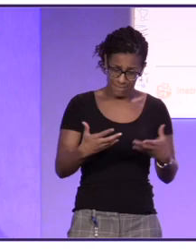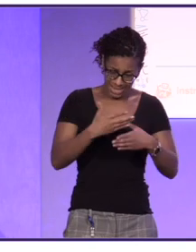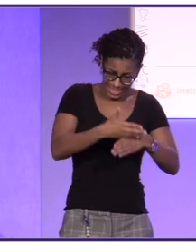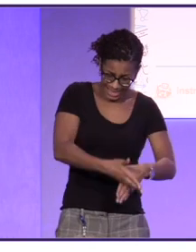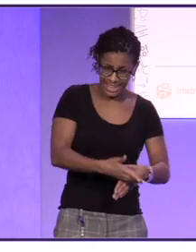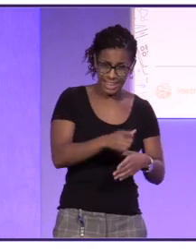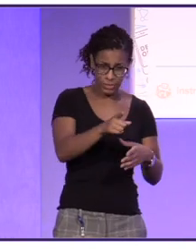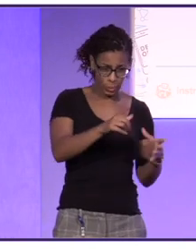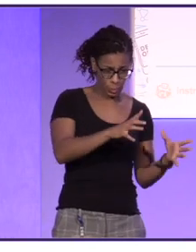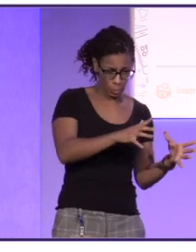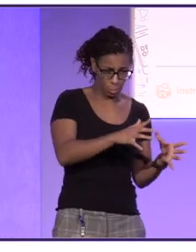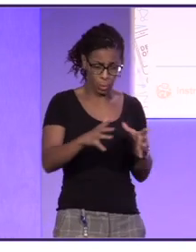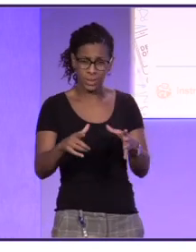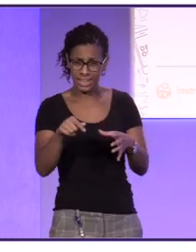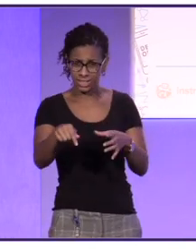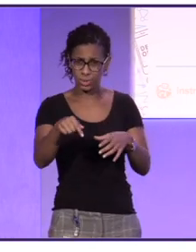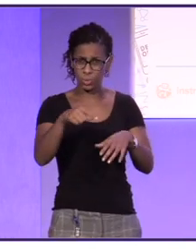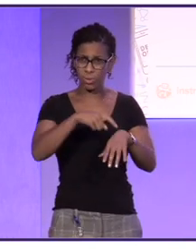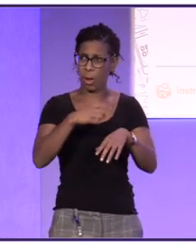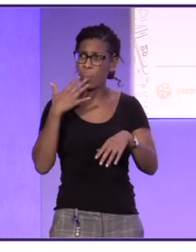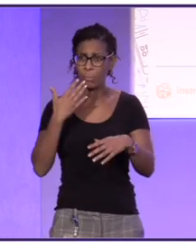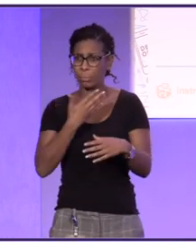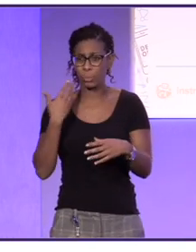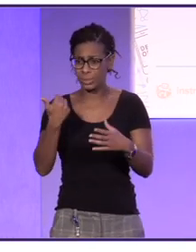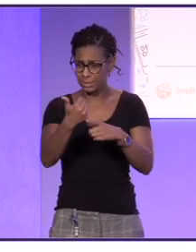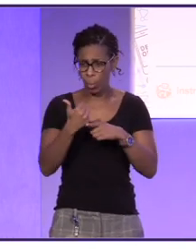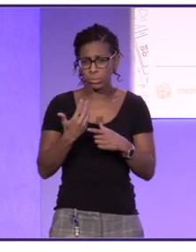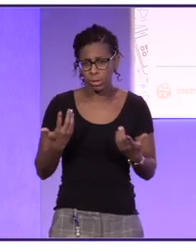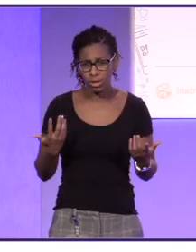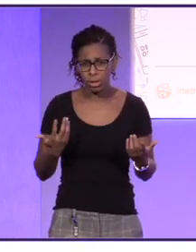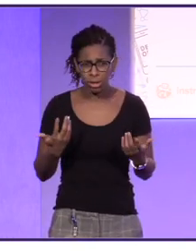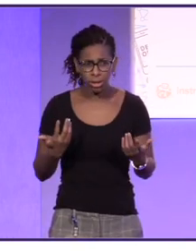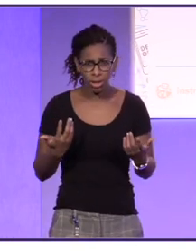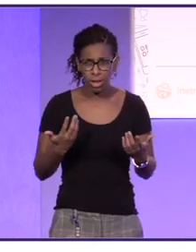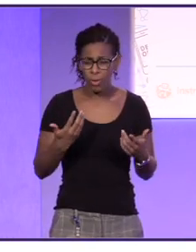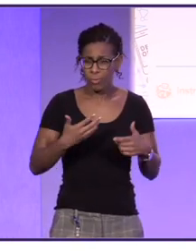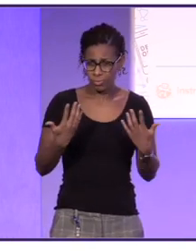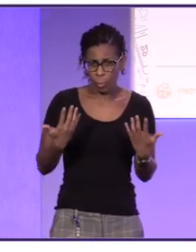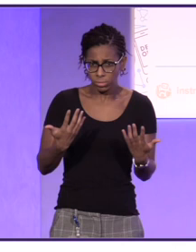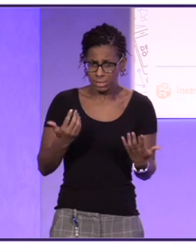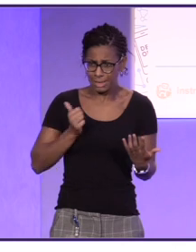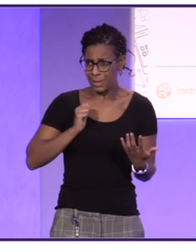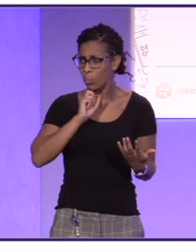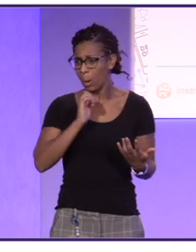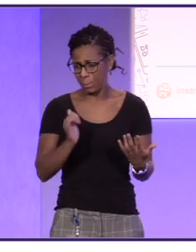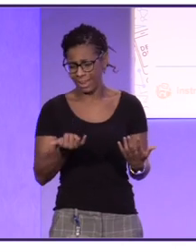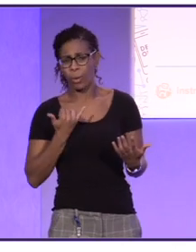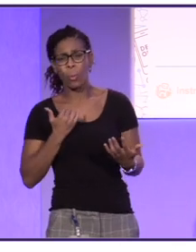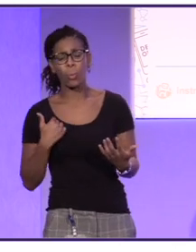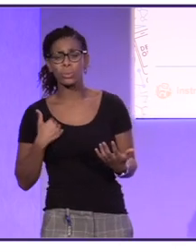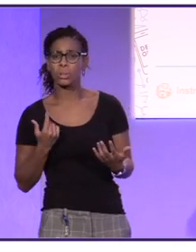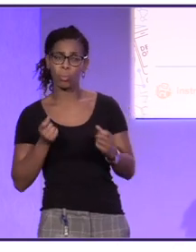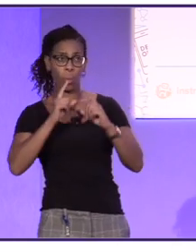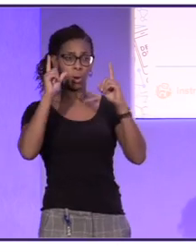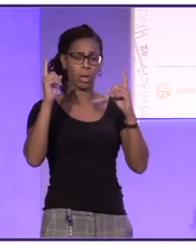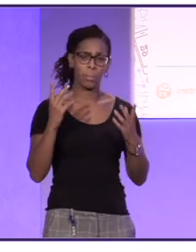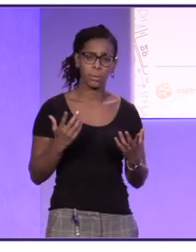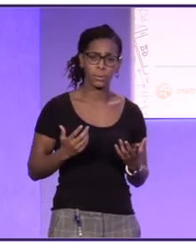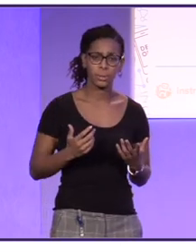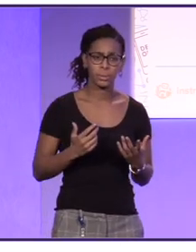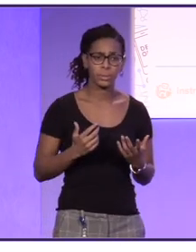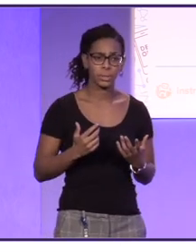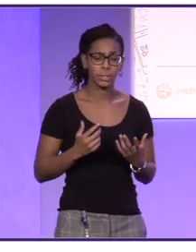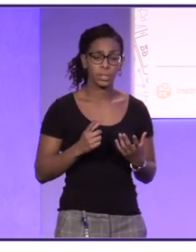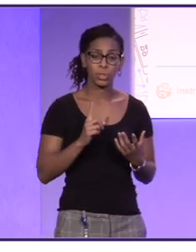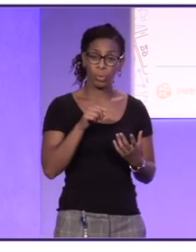little support, you're bound to be called at some point or another. What I'd kind of suggest under